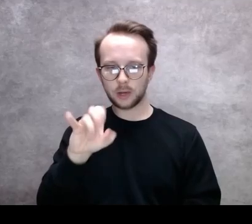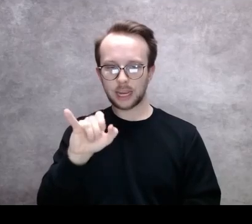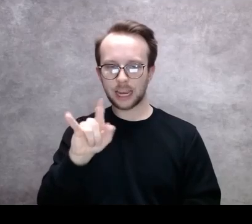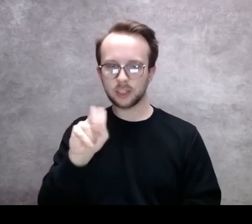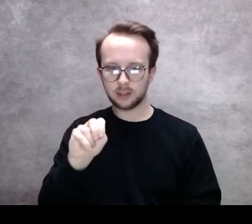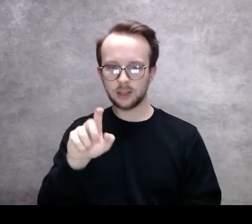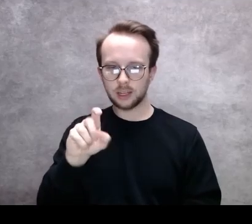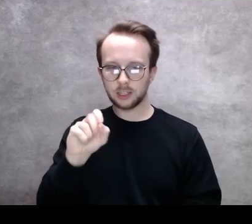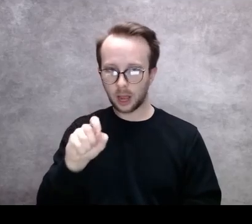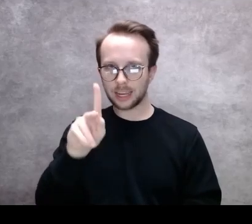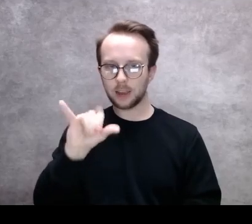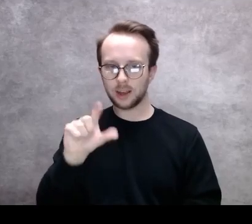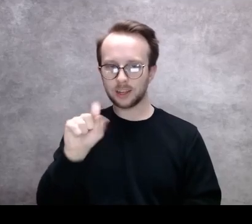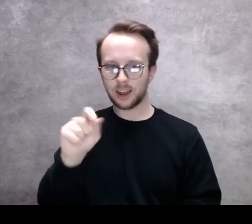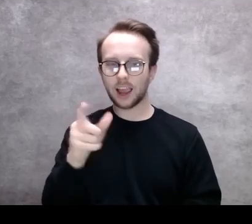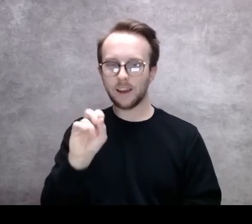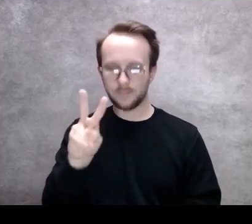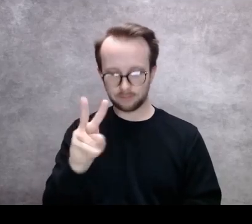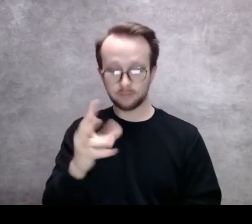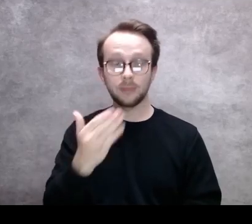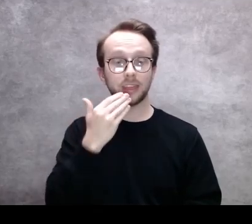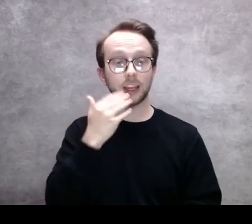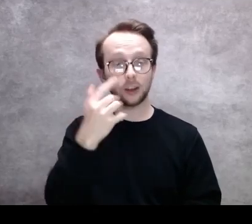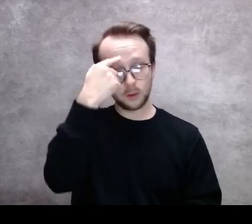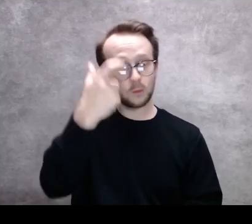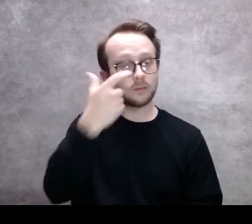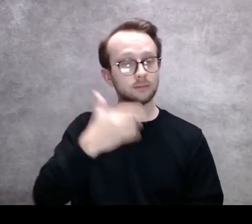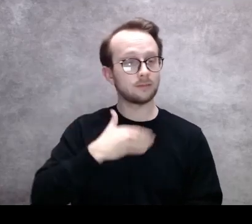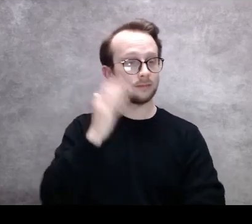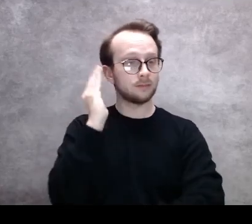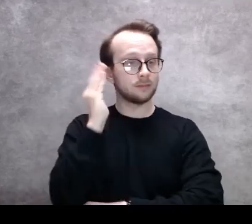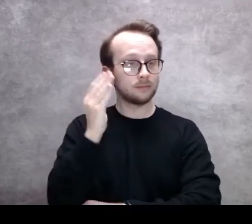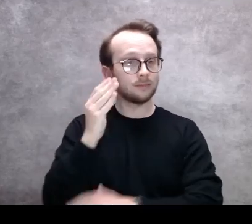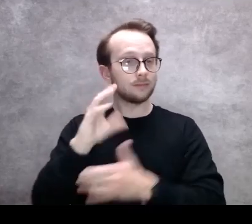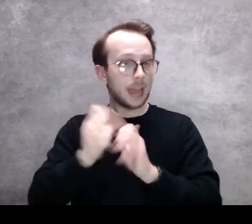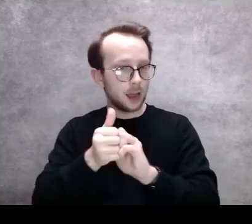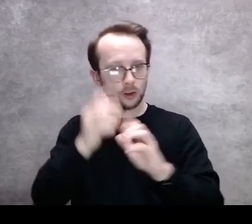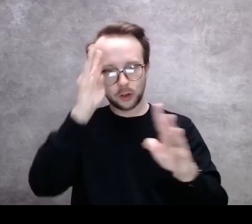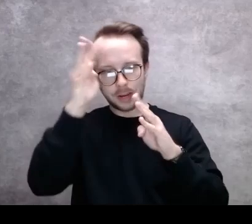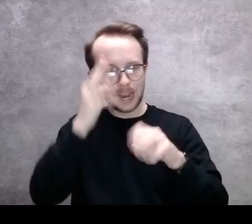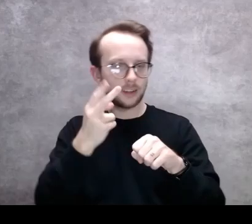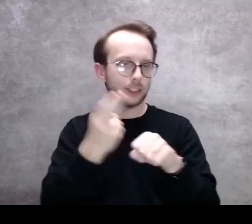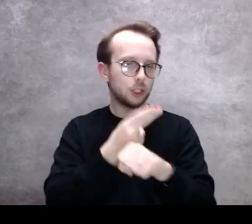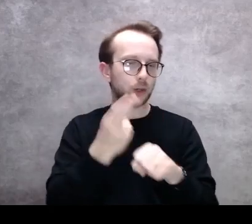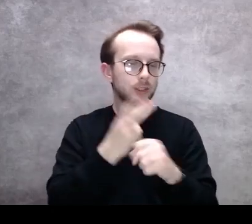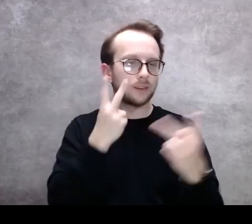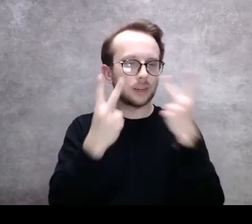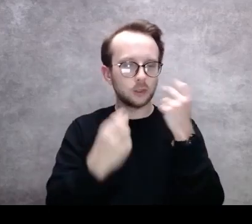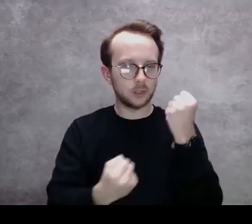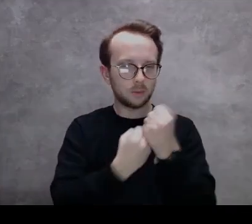rebecca.turner@education.ky.gov. Thank you for watching this presentation on creating and using visual supports.